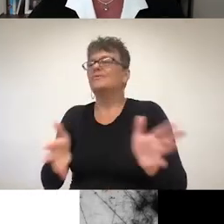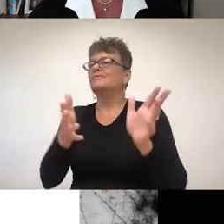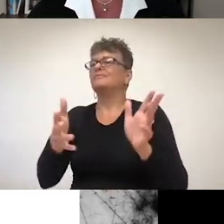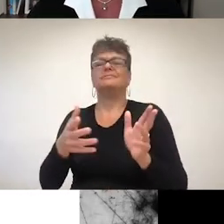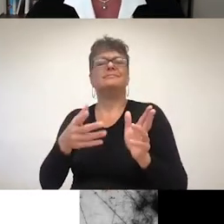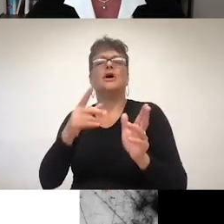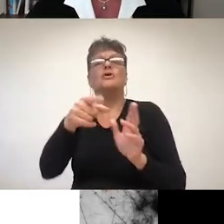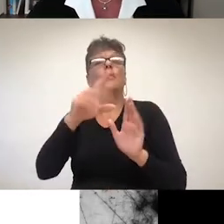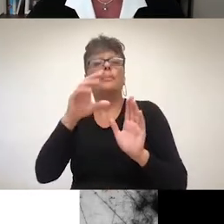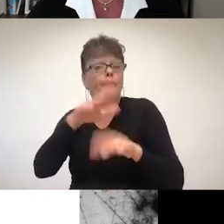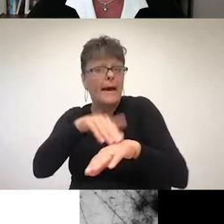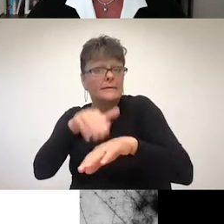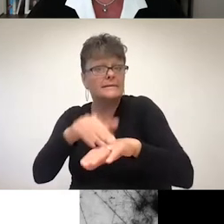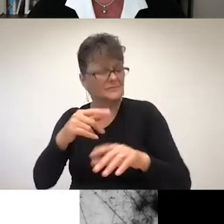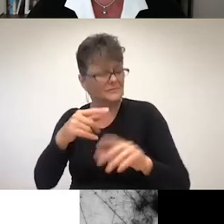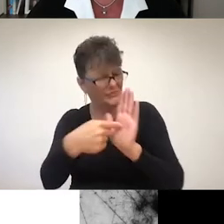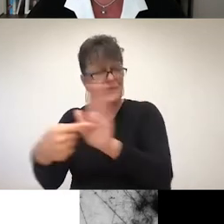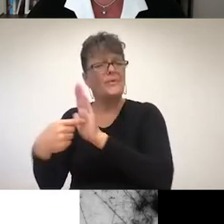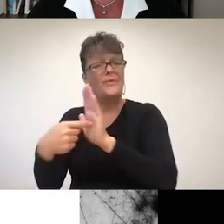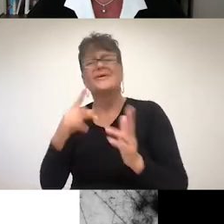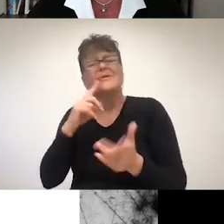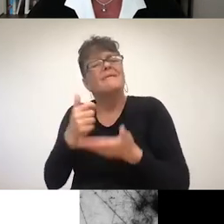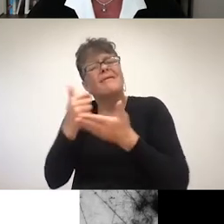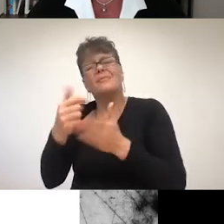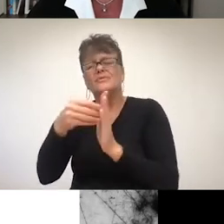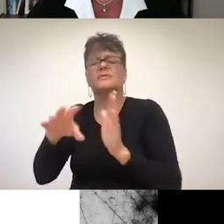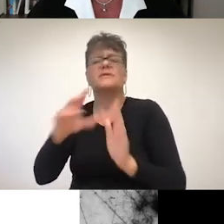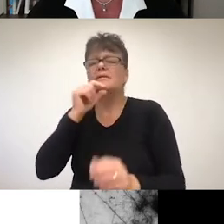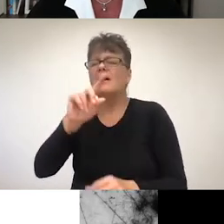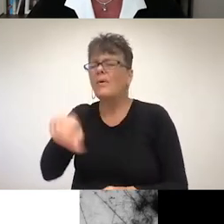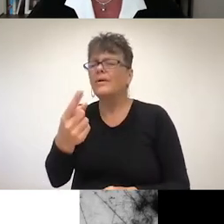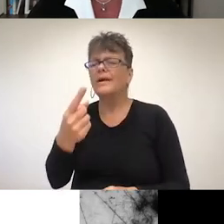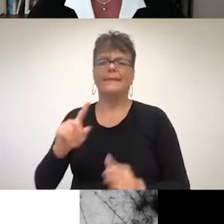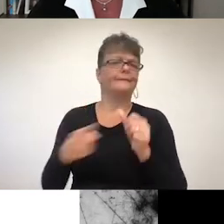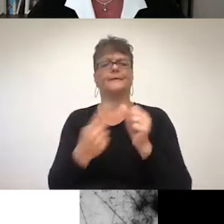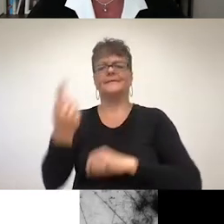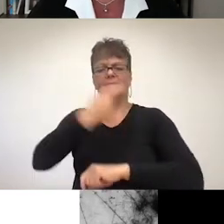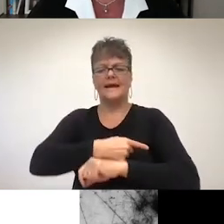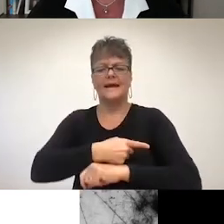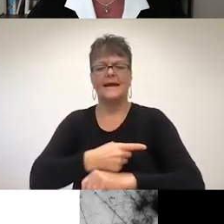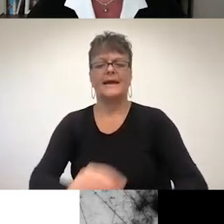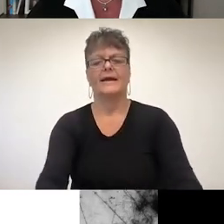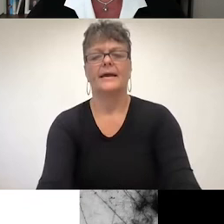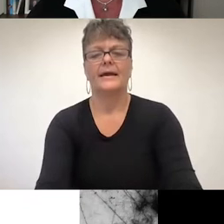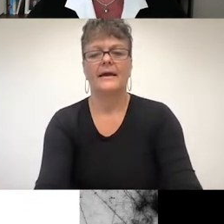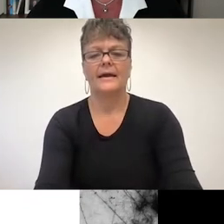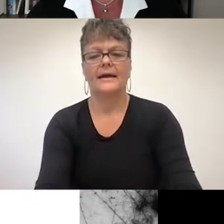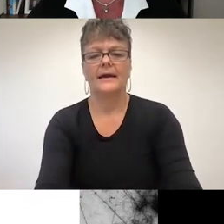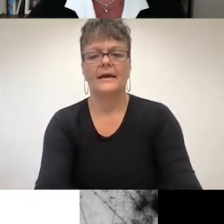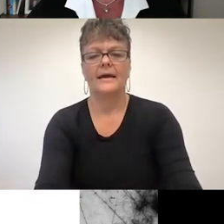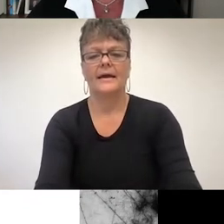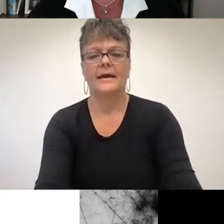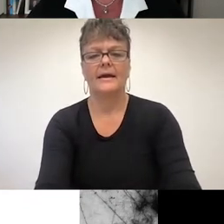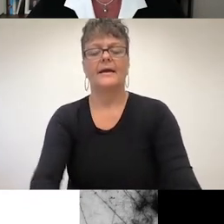your favorite hobby. Help your students, and not just at the beginning, right? I have this slide here at the beginning, and I encourage you on day one, in week one, to